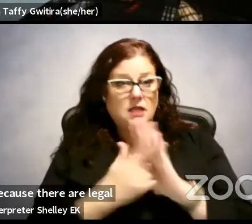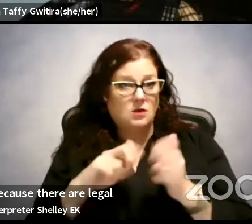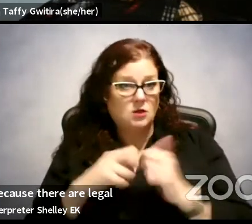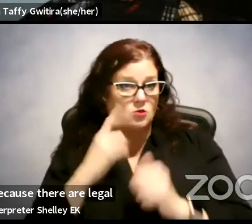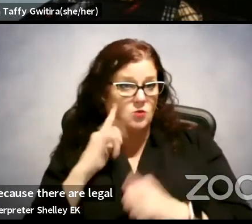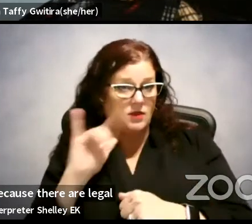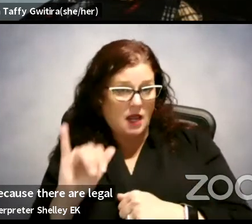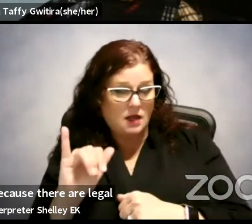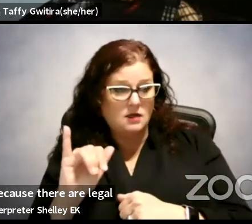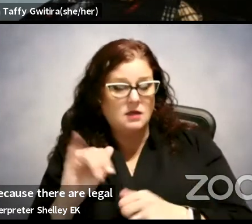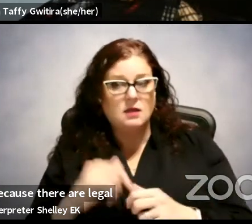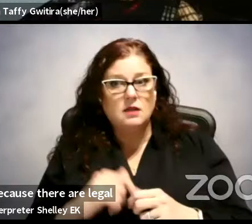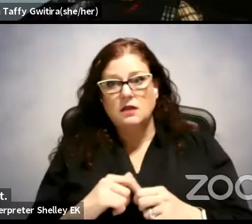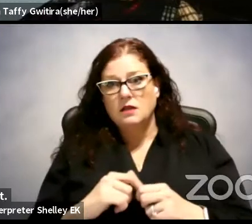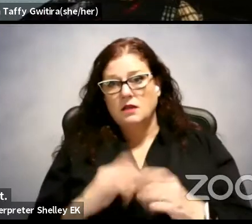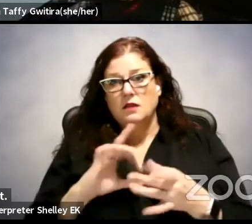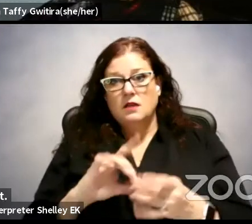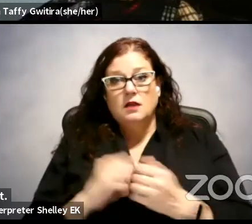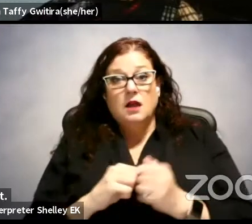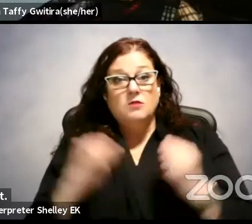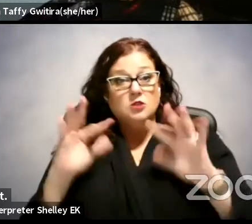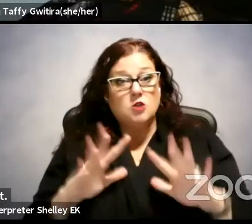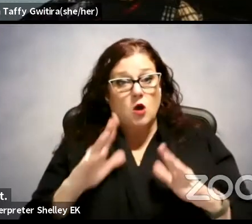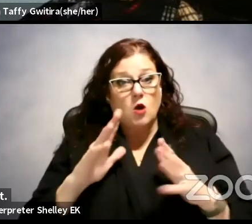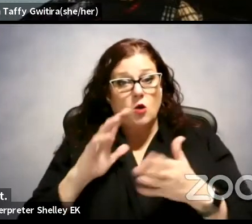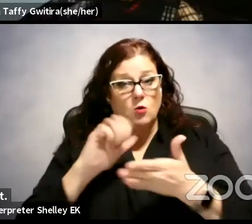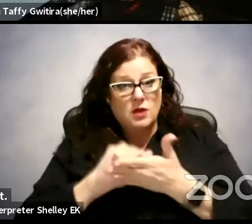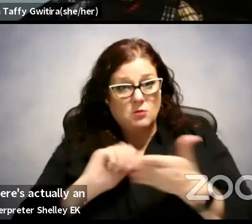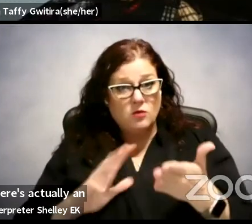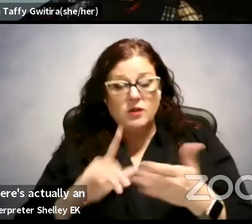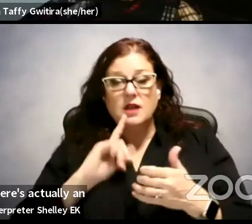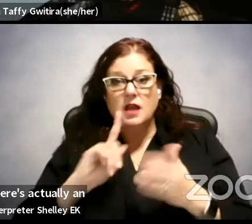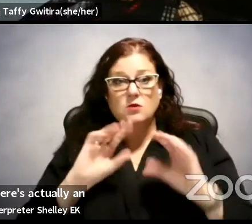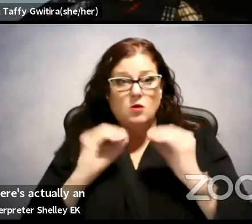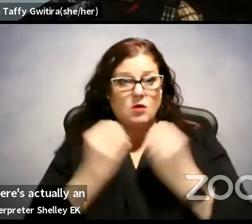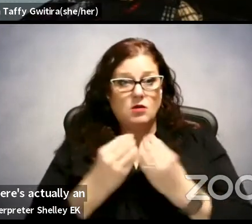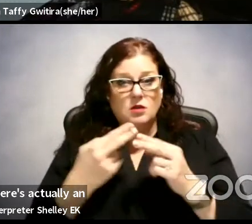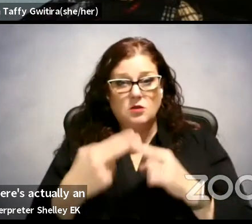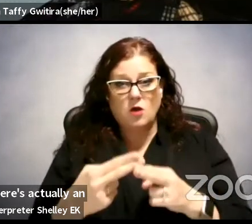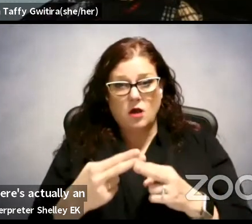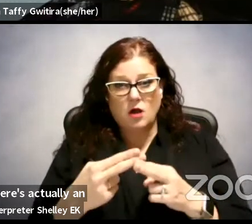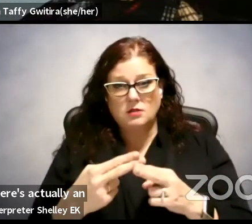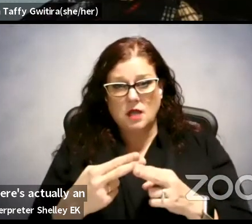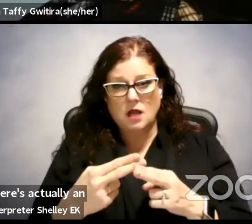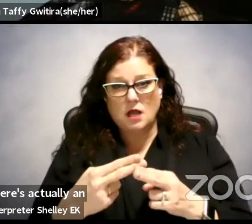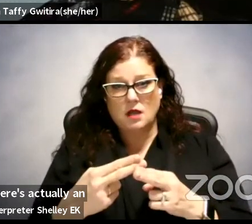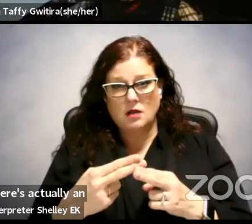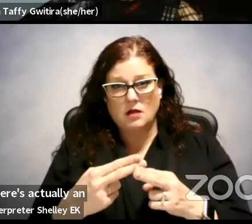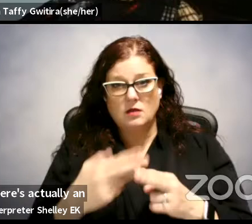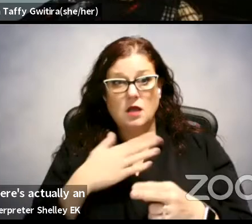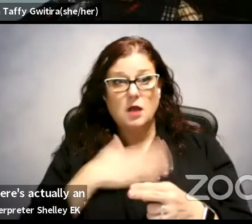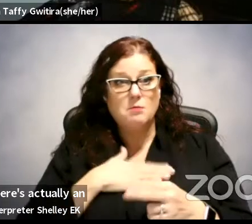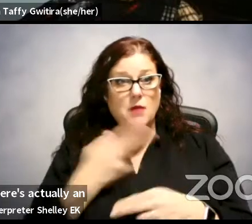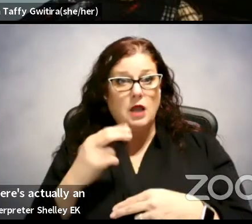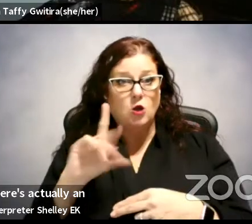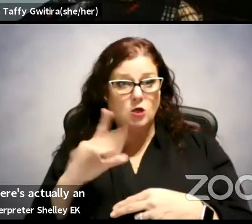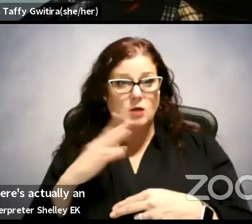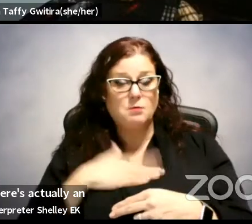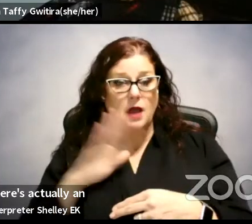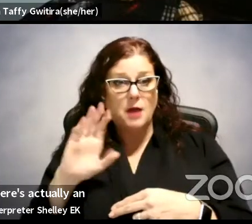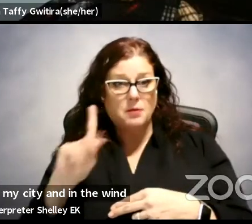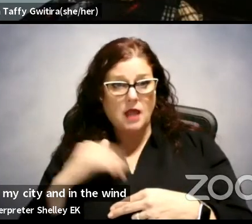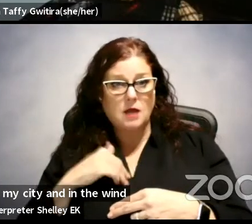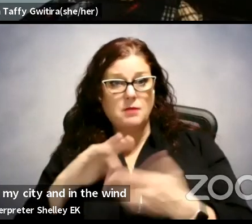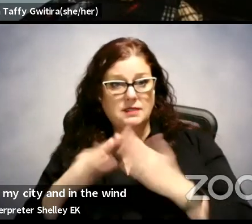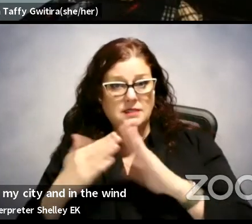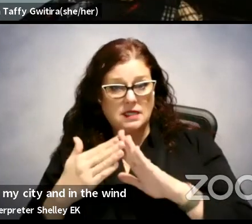that. In terms of snow removal, there's actually an organization called My Hood, My Block, My City. And in the